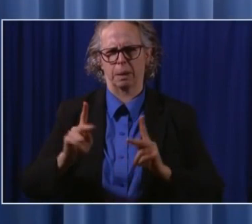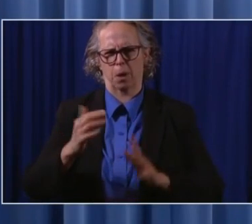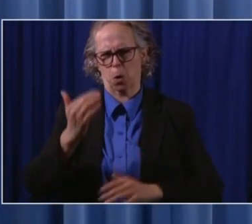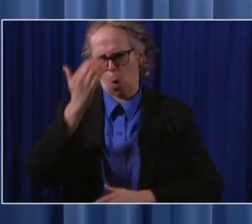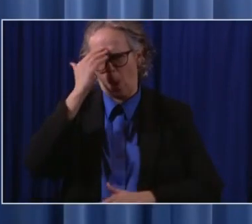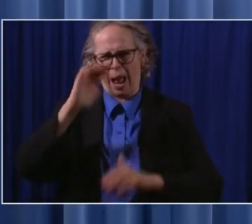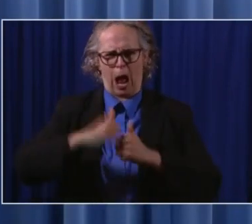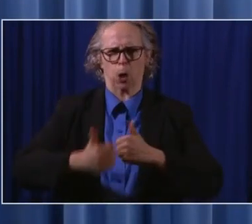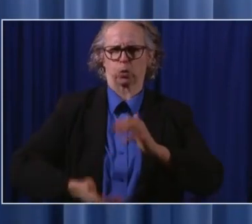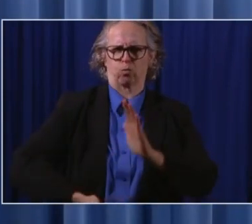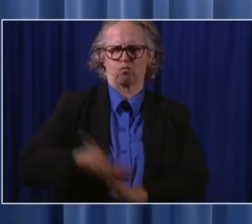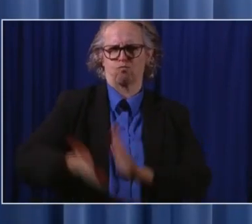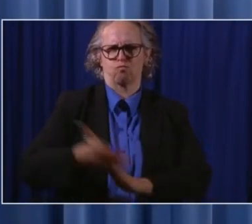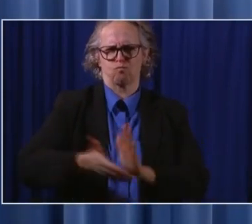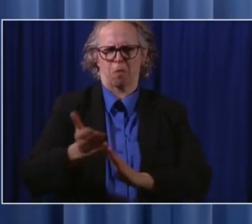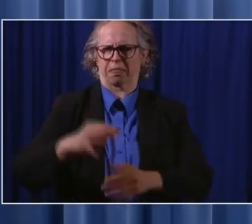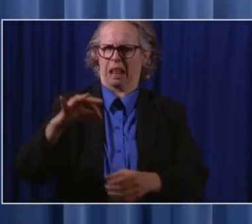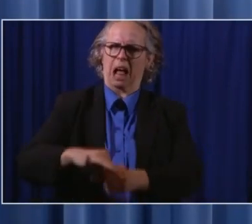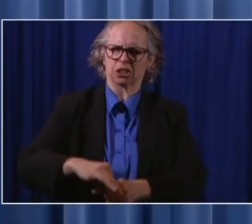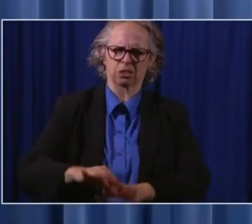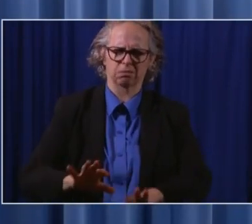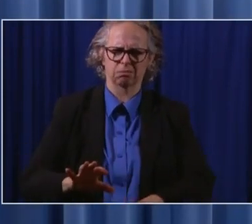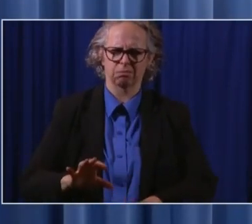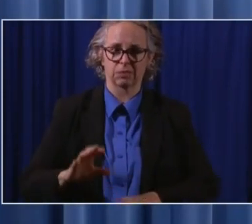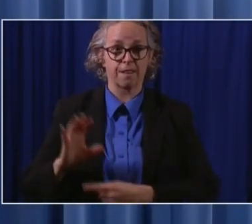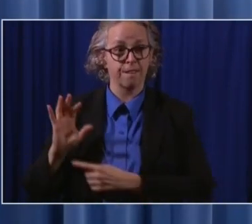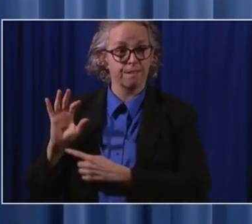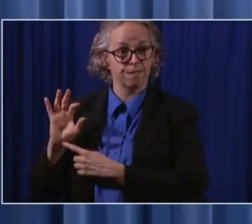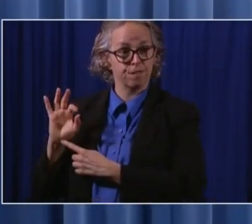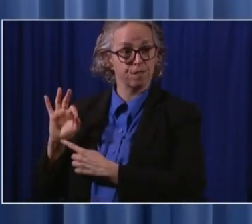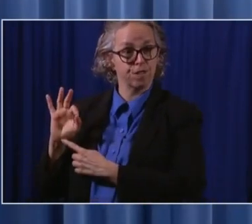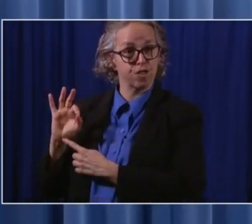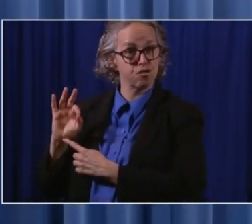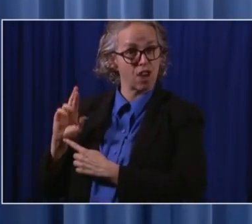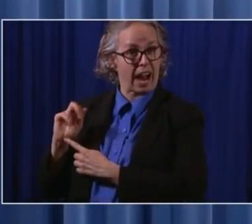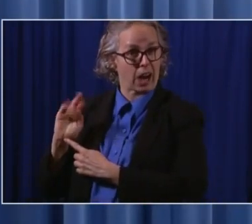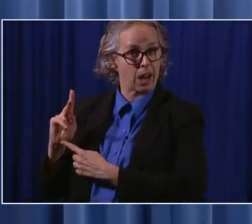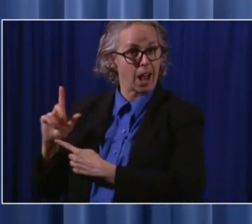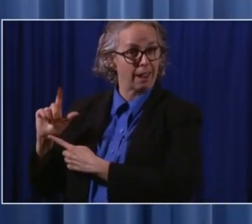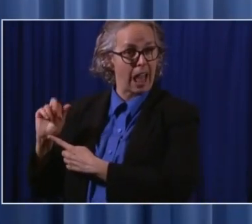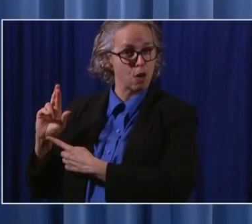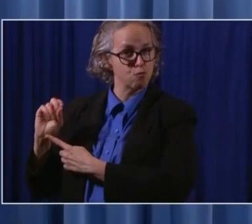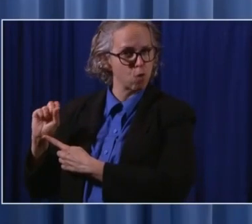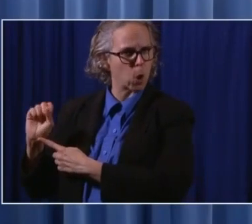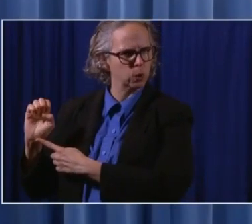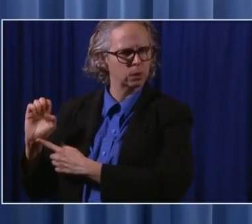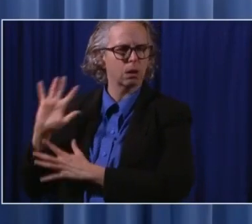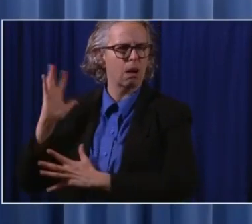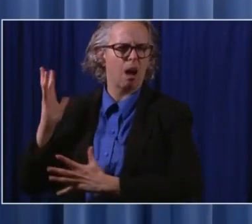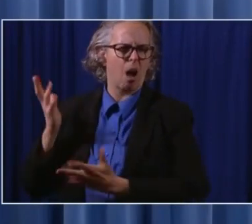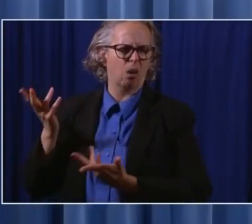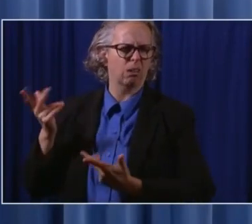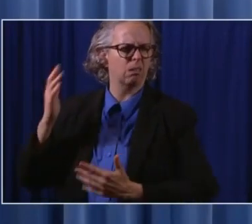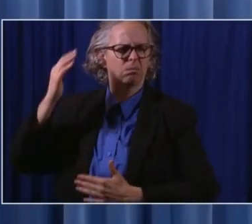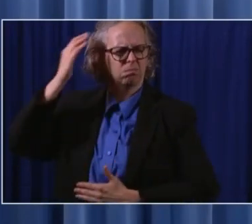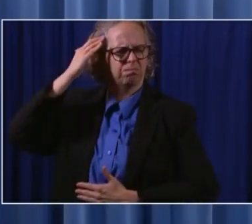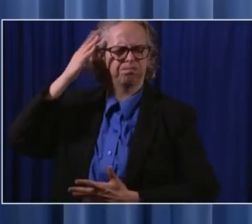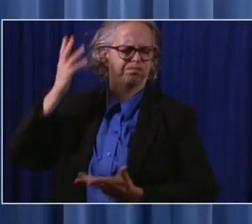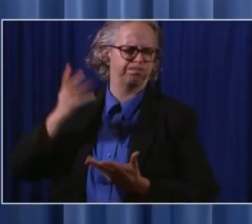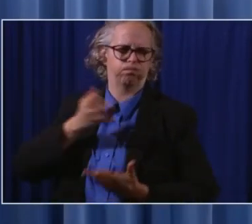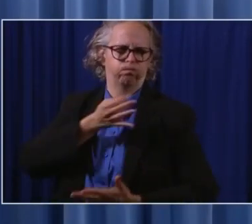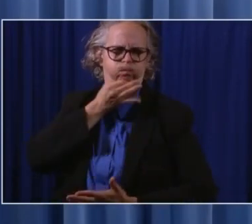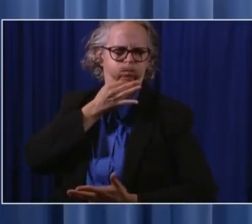Frank LaRose will do just fine running this election. The local boards, Democrats and Republicans, will do a